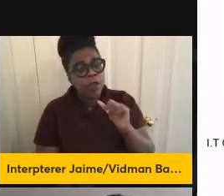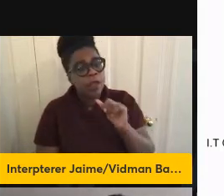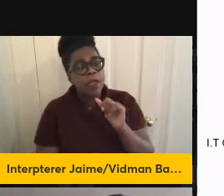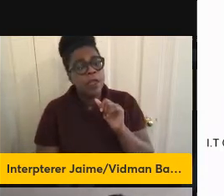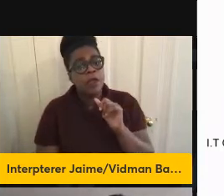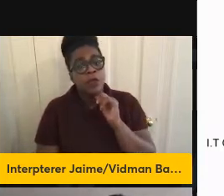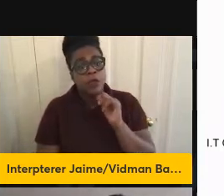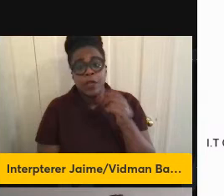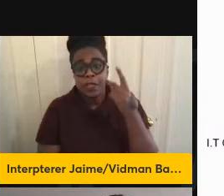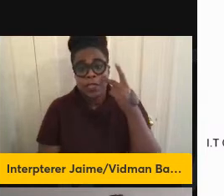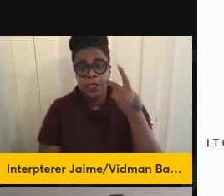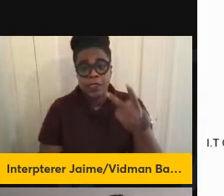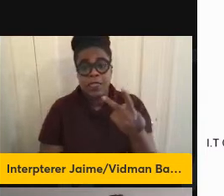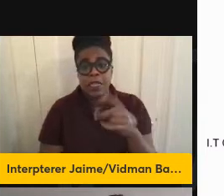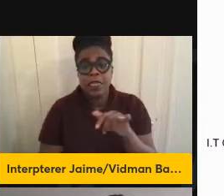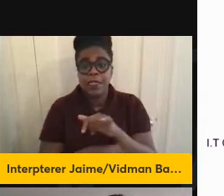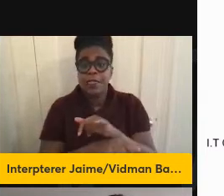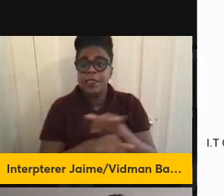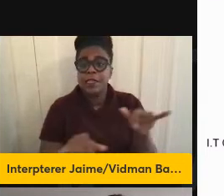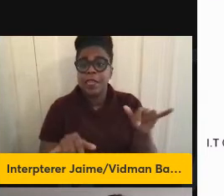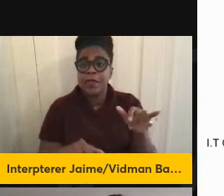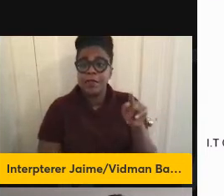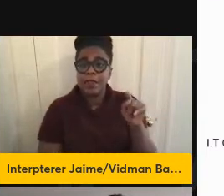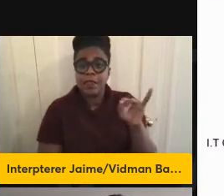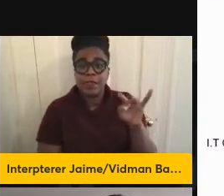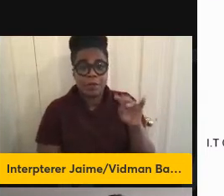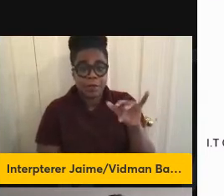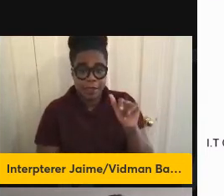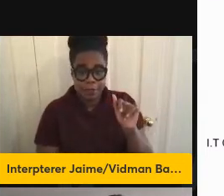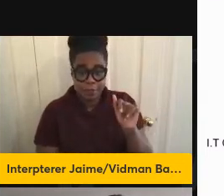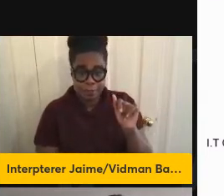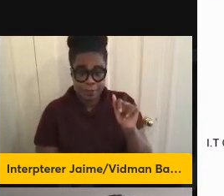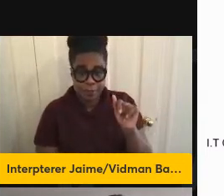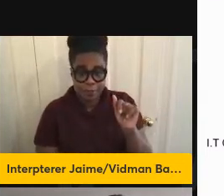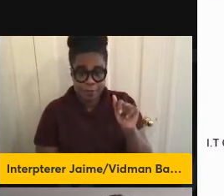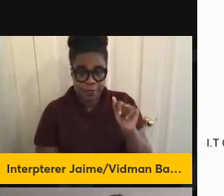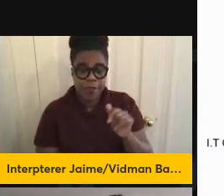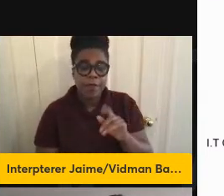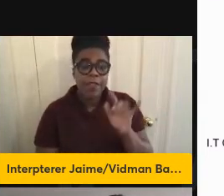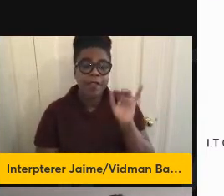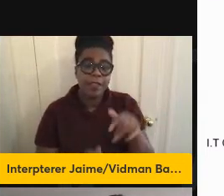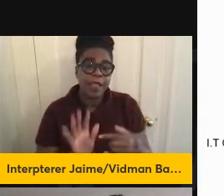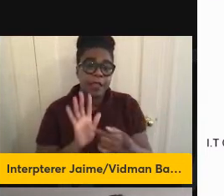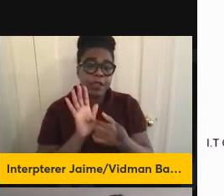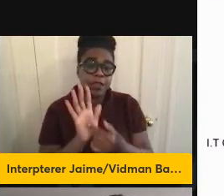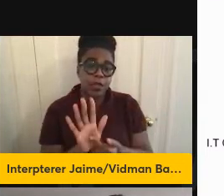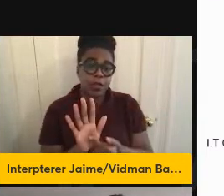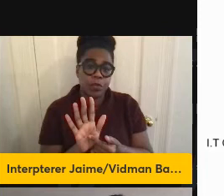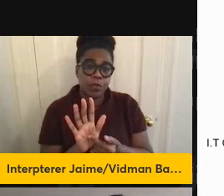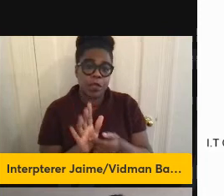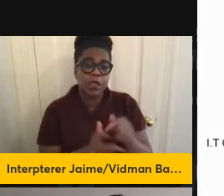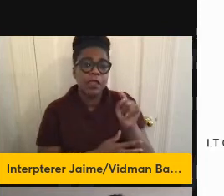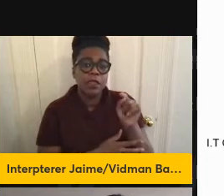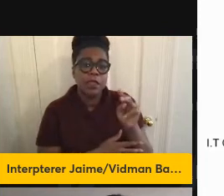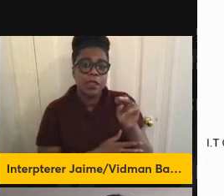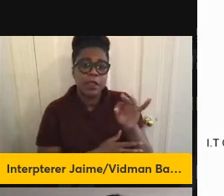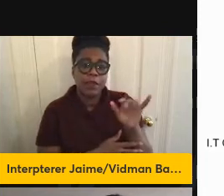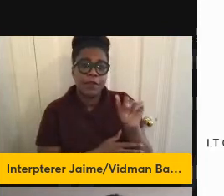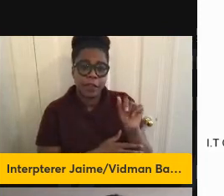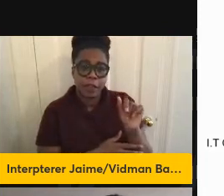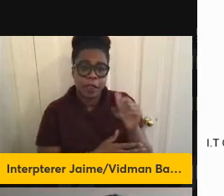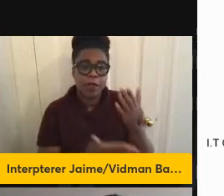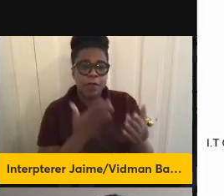trend in the contralateral tibia, indicating that TNF-alpha may be